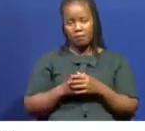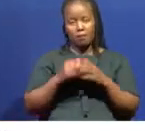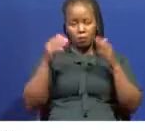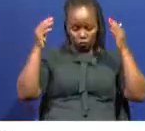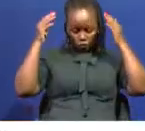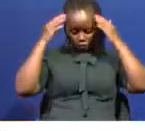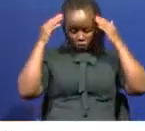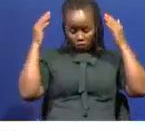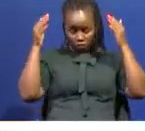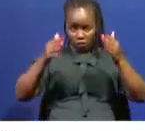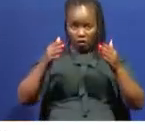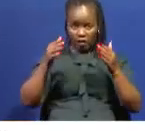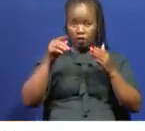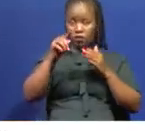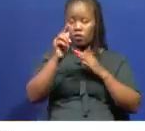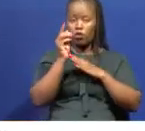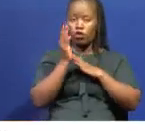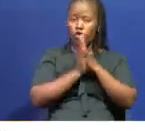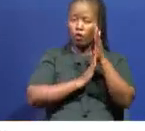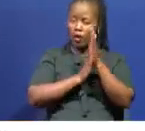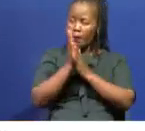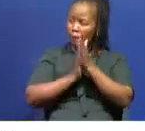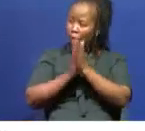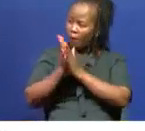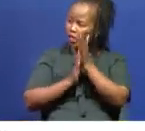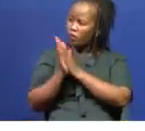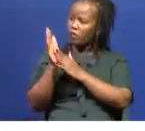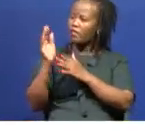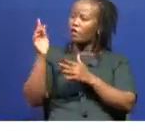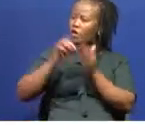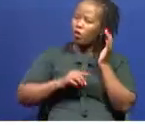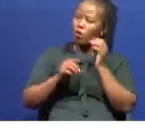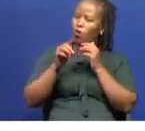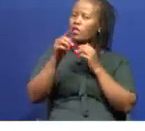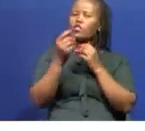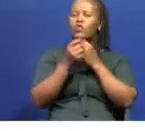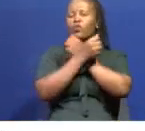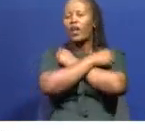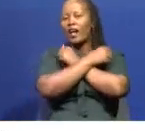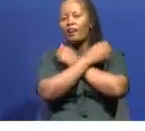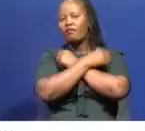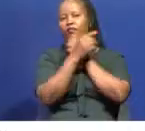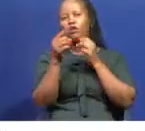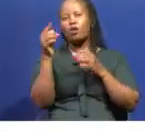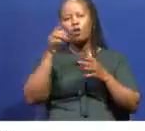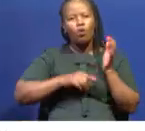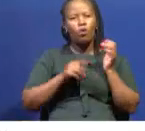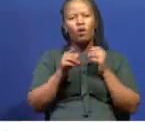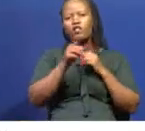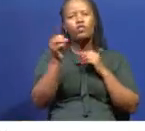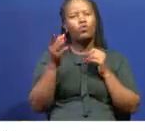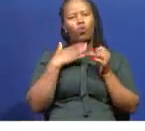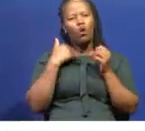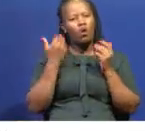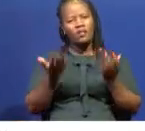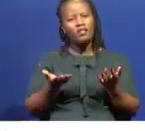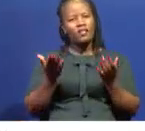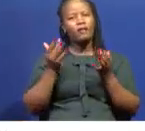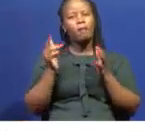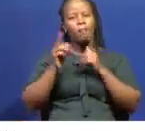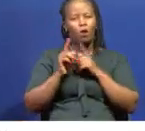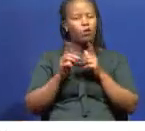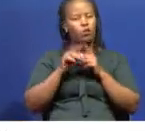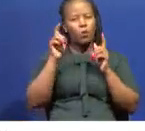focus on your passion, on what you want, on what you love. And yeah, the grinding, the focus, the discipline, to